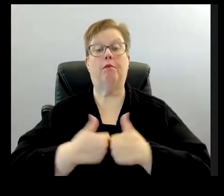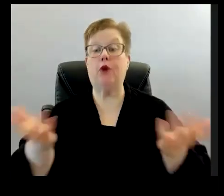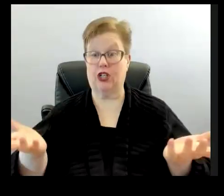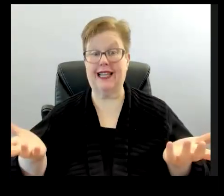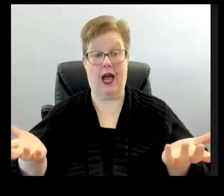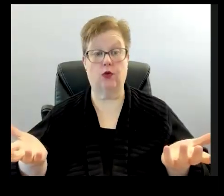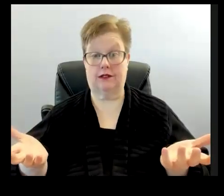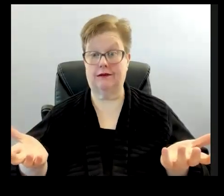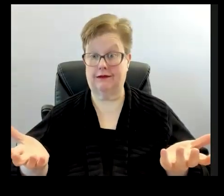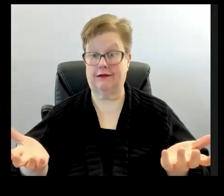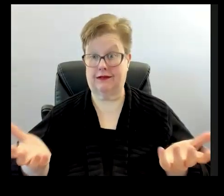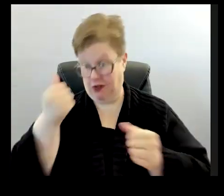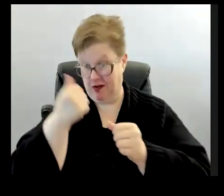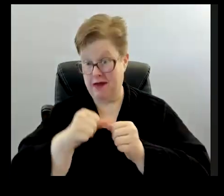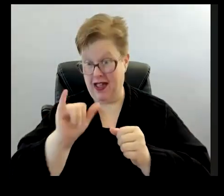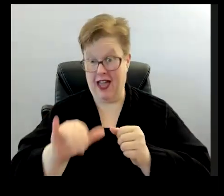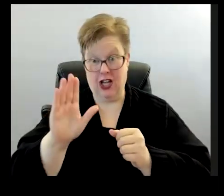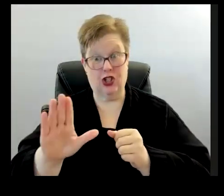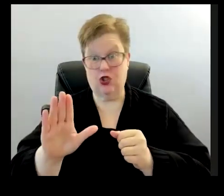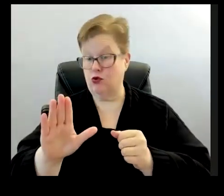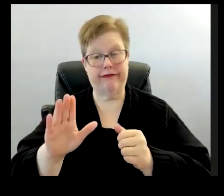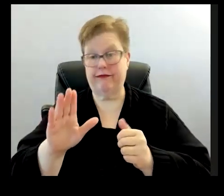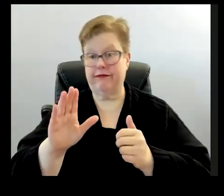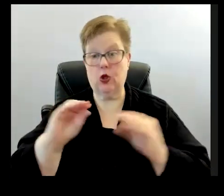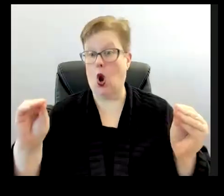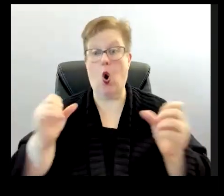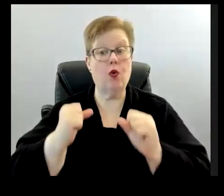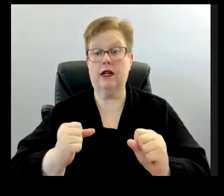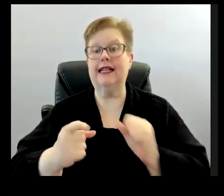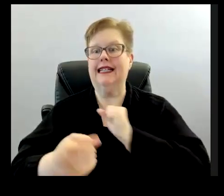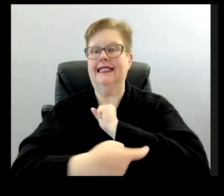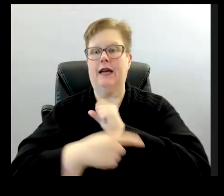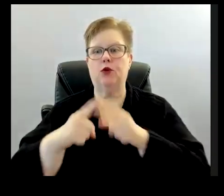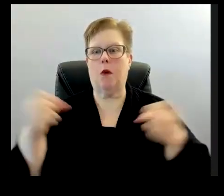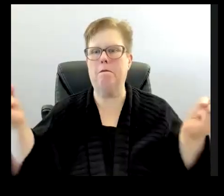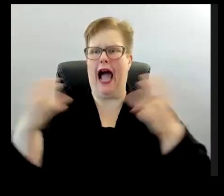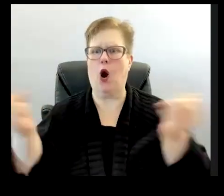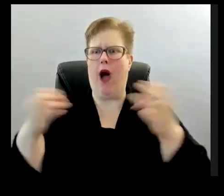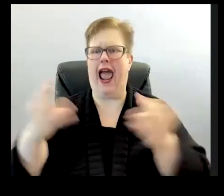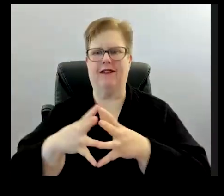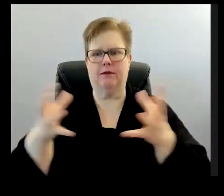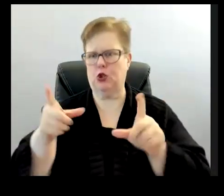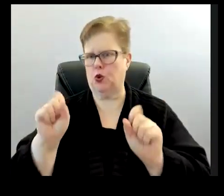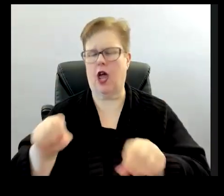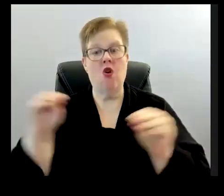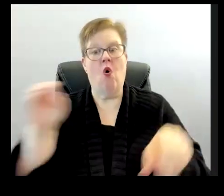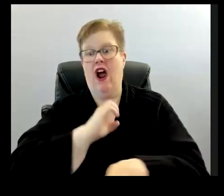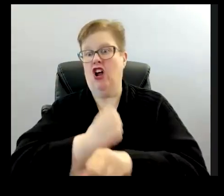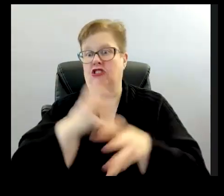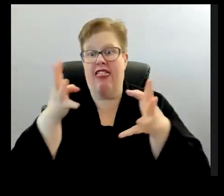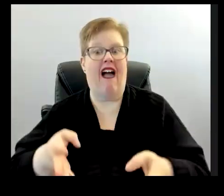and remember, that's your out of resilience, the temptation is to microwave as much as you can. You have no energy